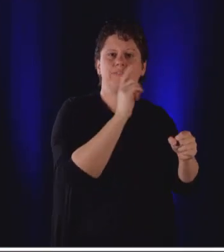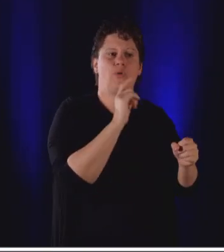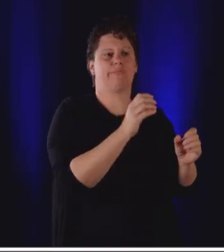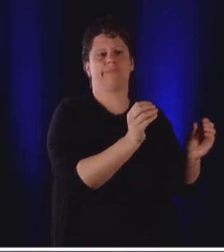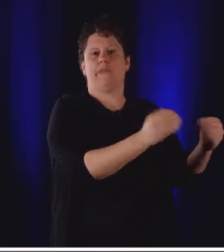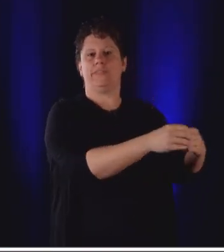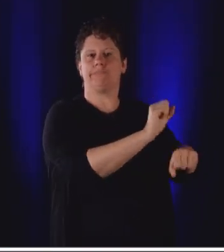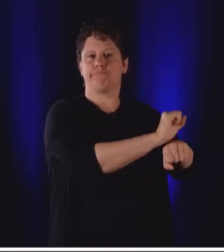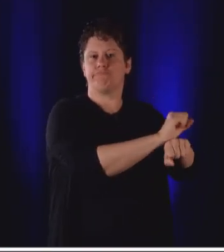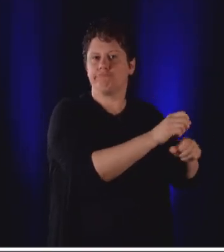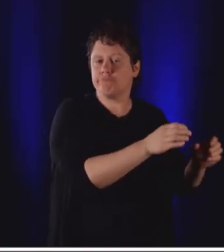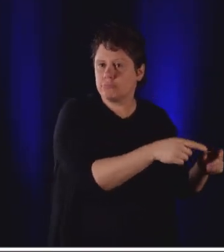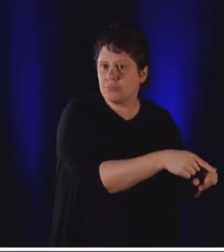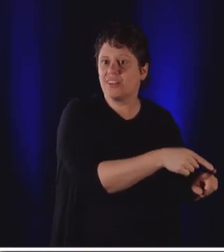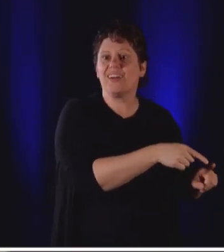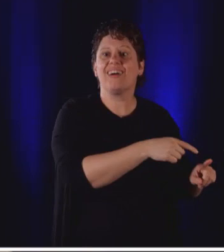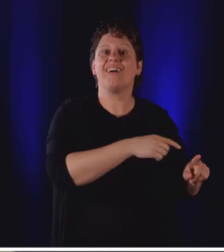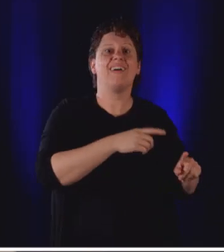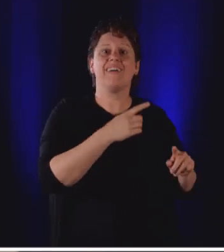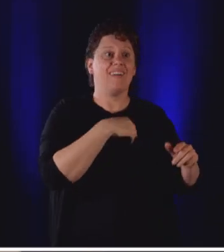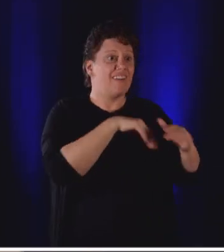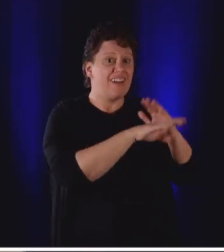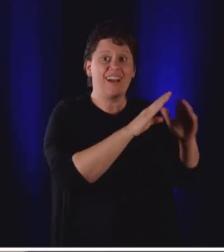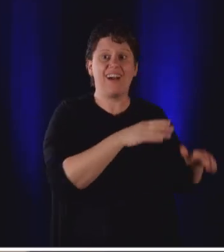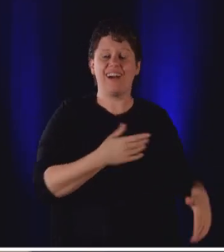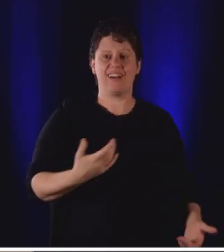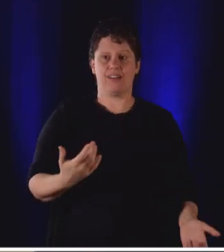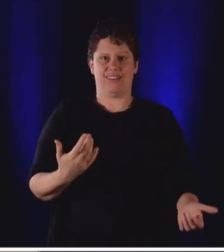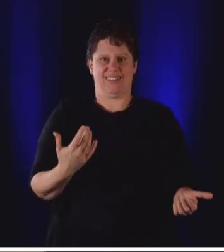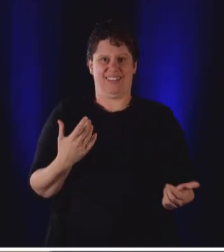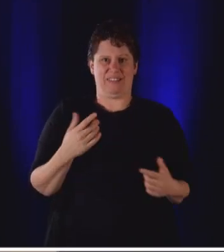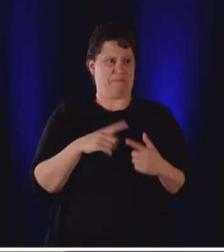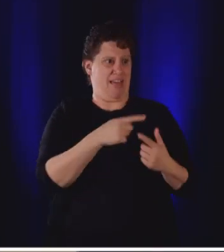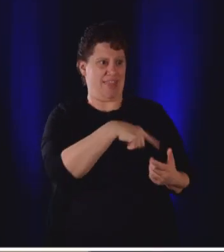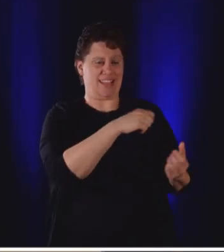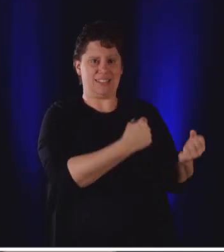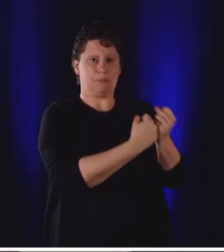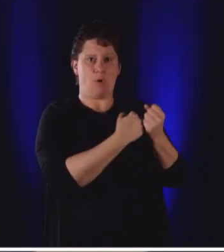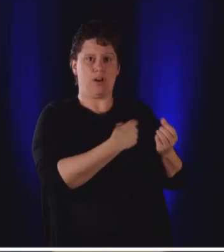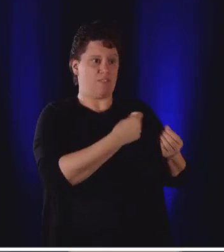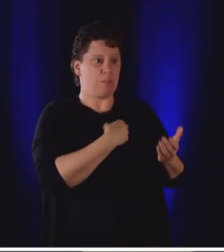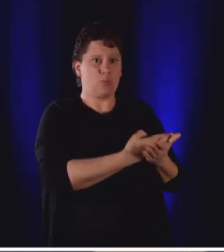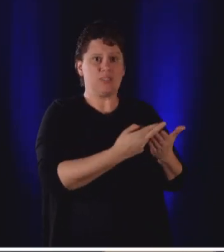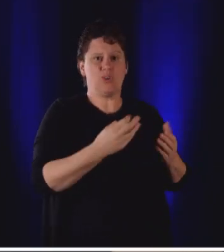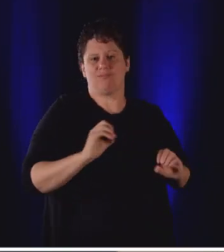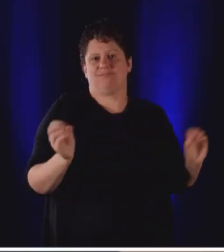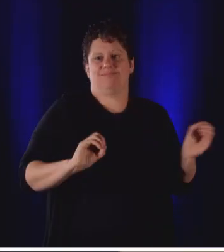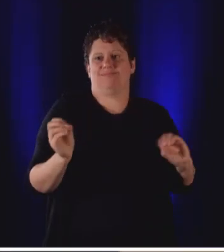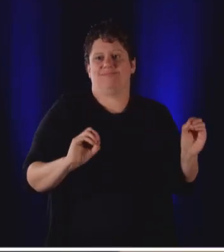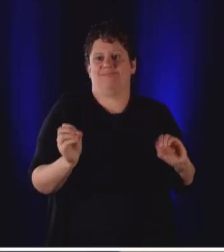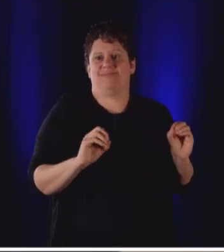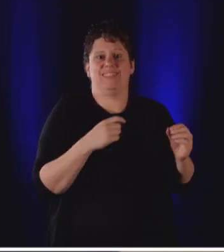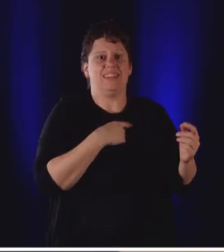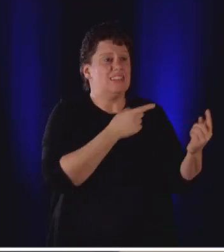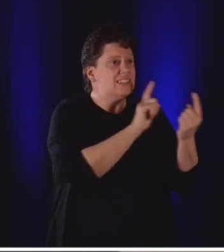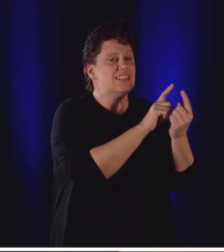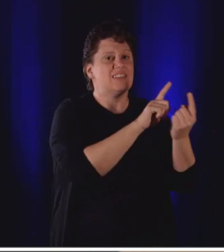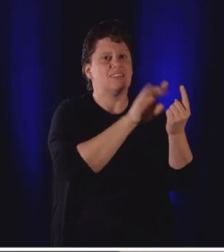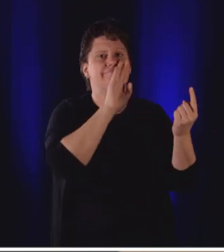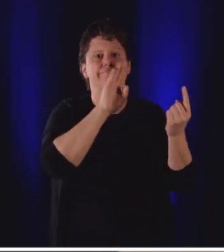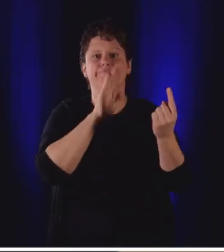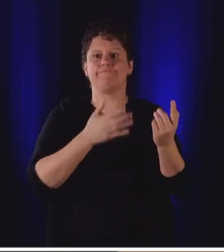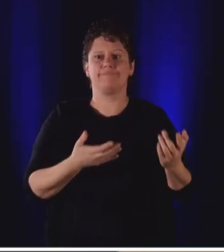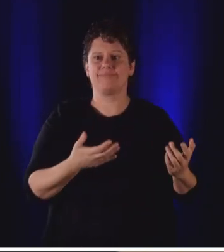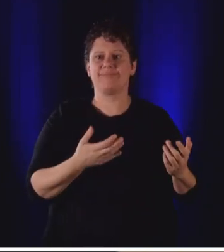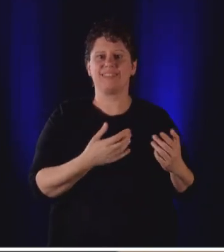connected resources from those leaders in our community. I didn't get access to creating any kind of influence for them